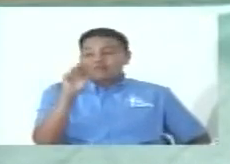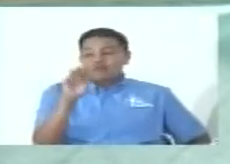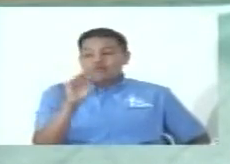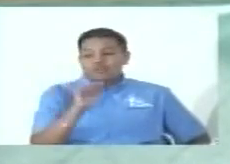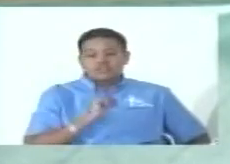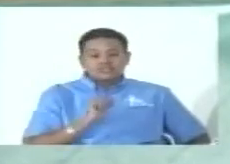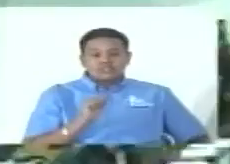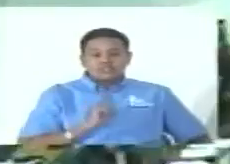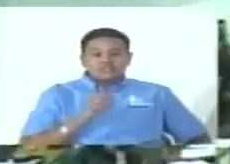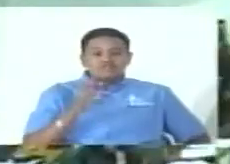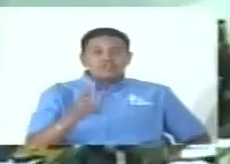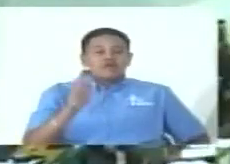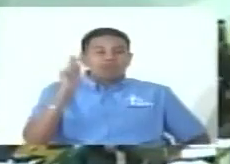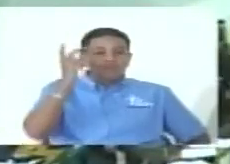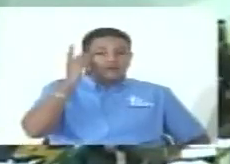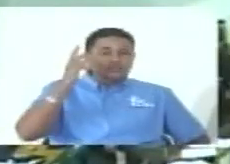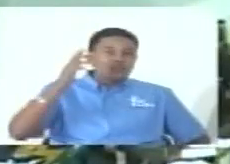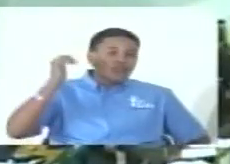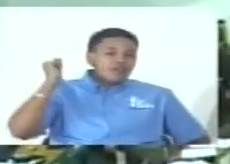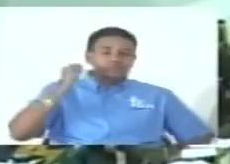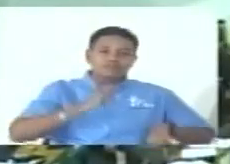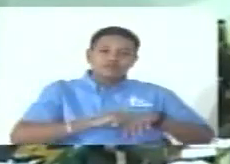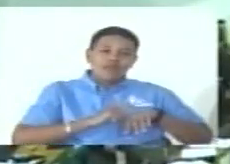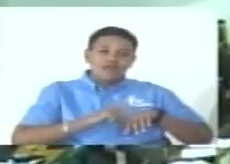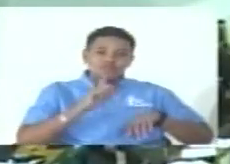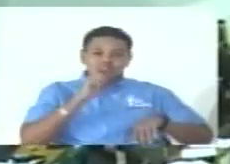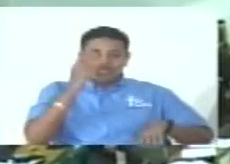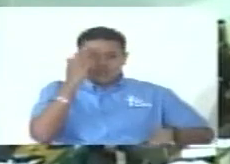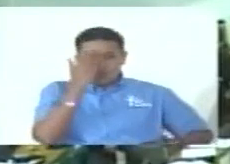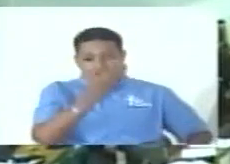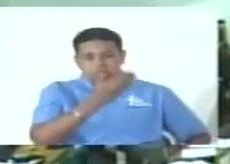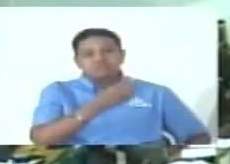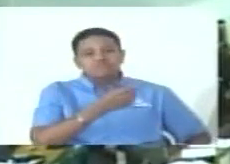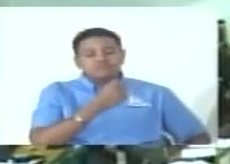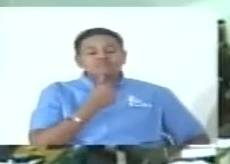been around the politics long enough to have known him.